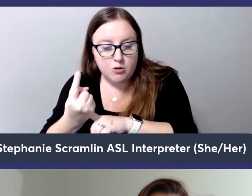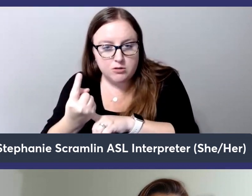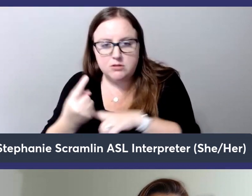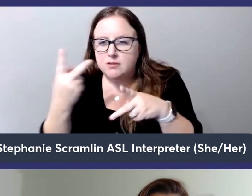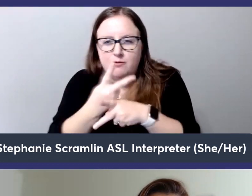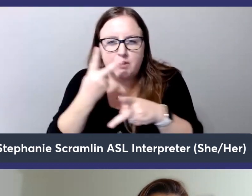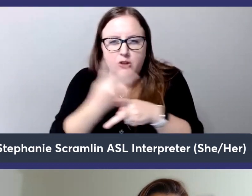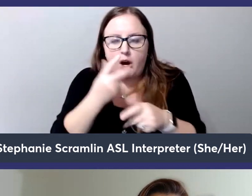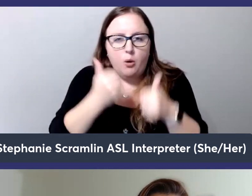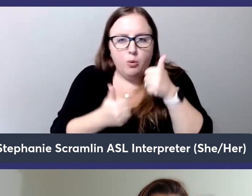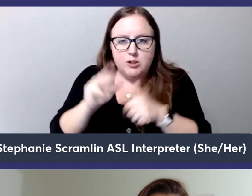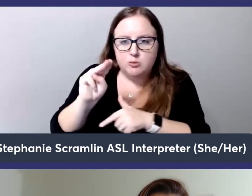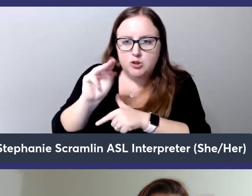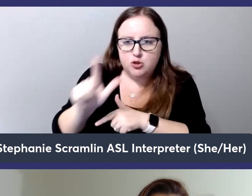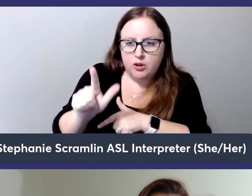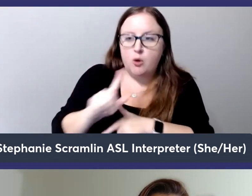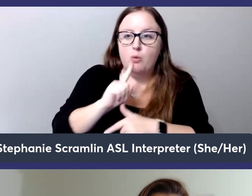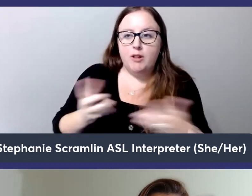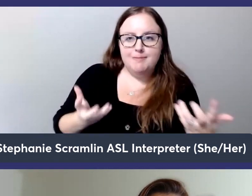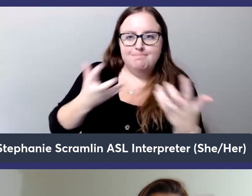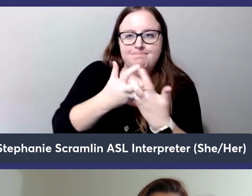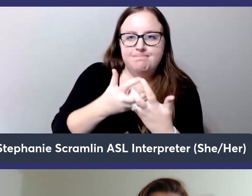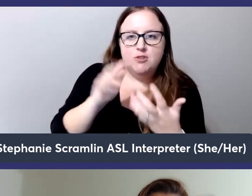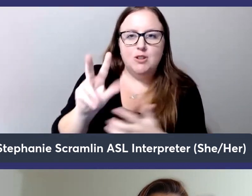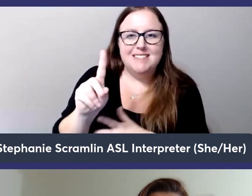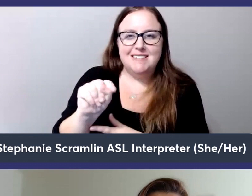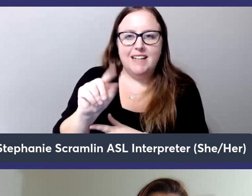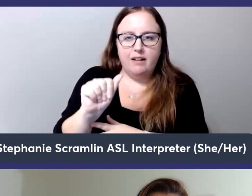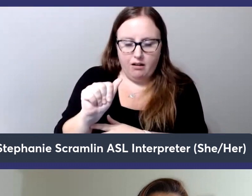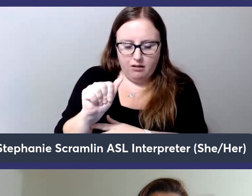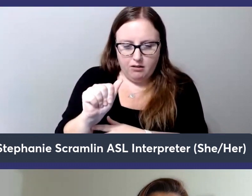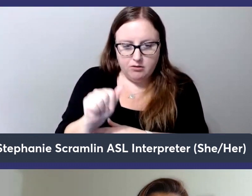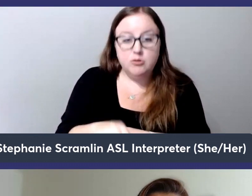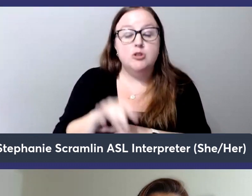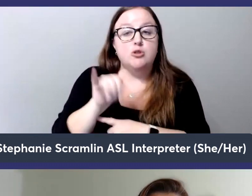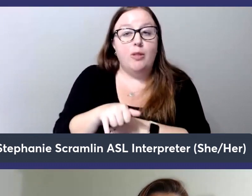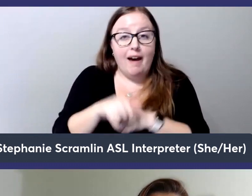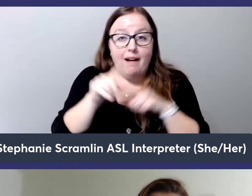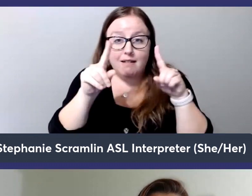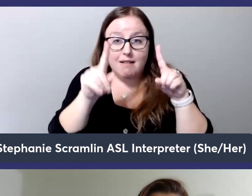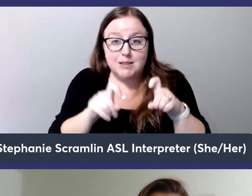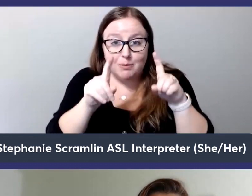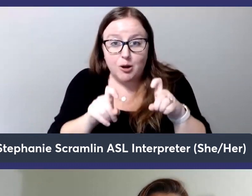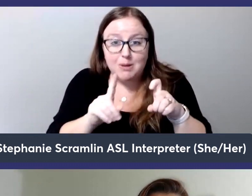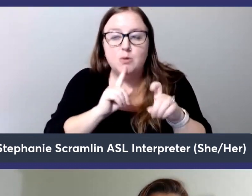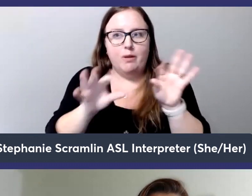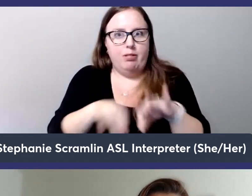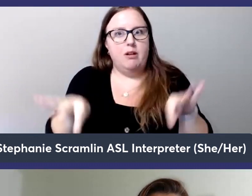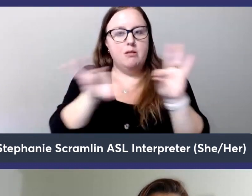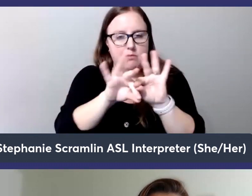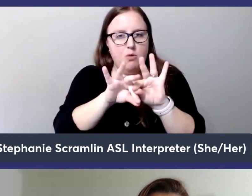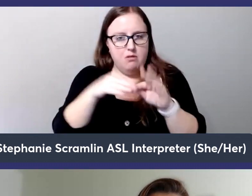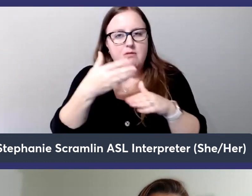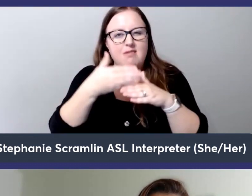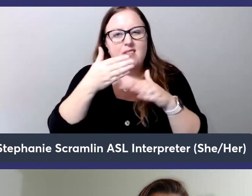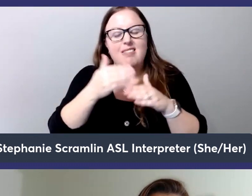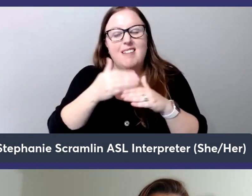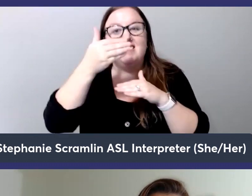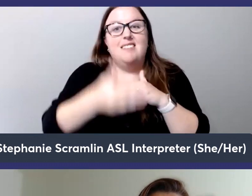learning algorithm really fits your data. So this rapid experimentation becomes very important. That's the next phase in that